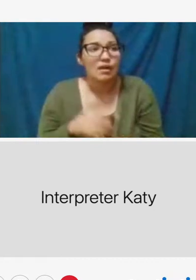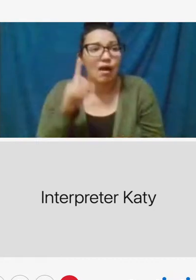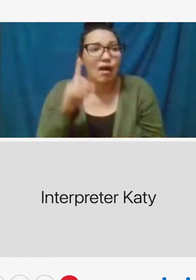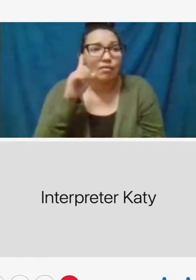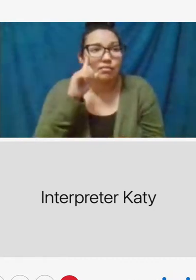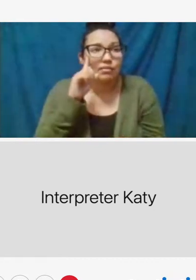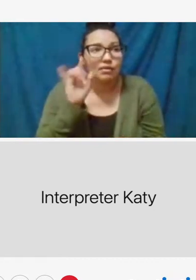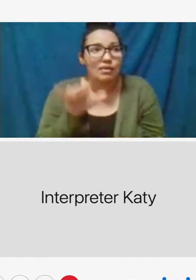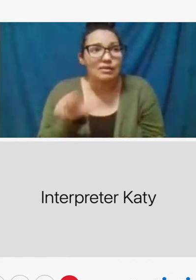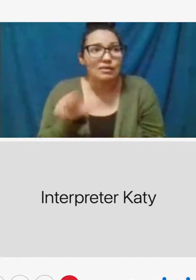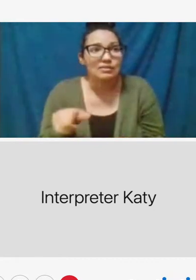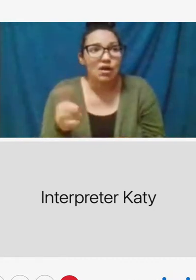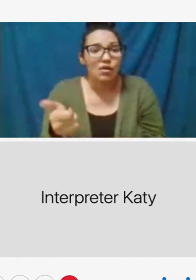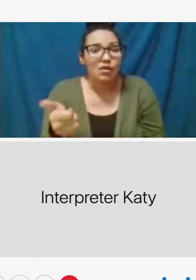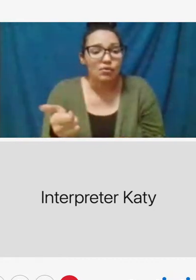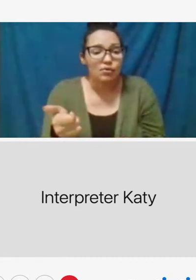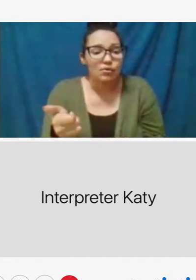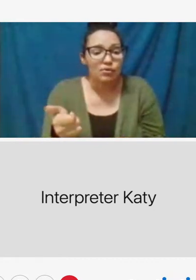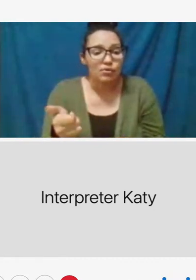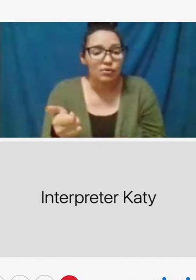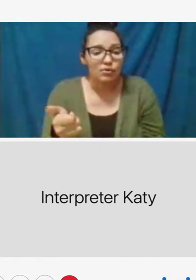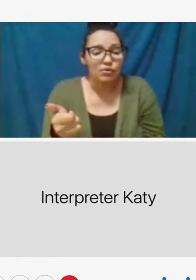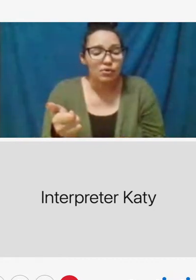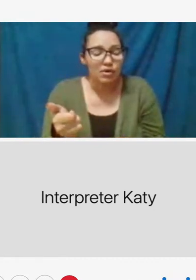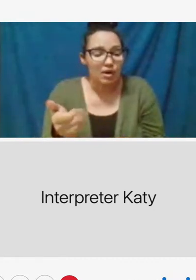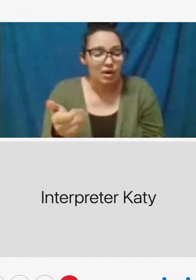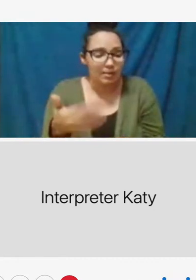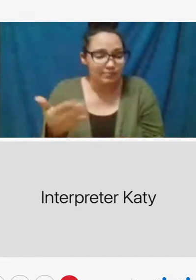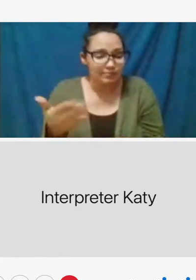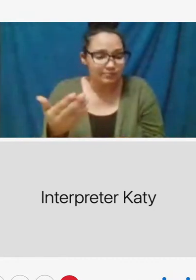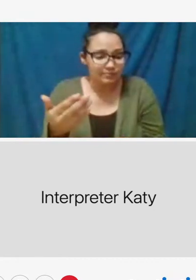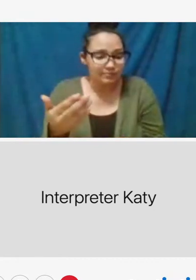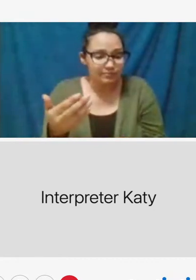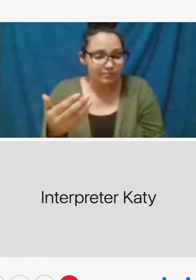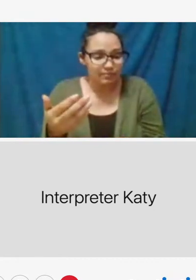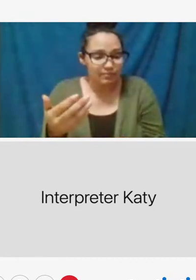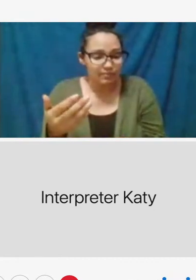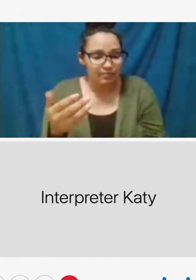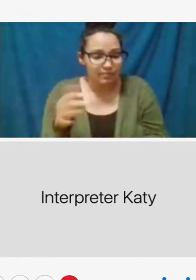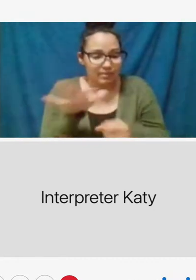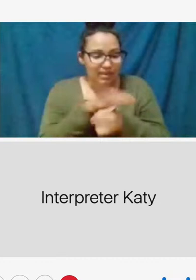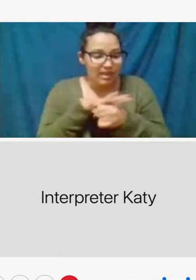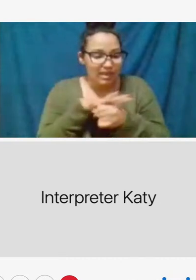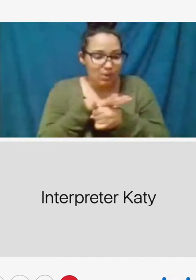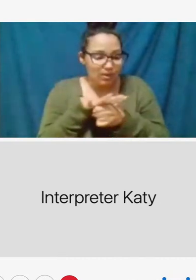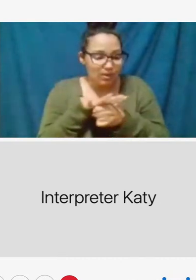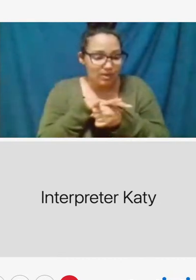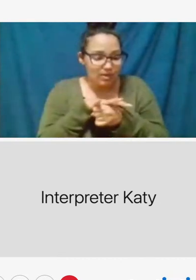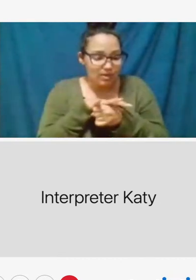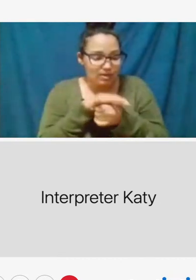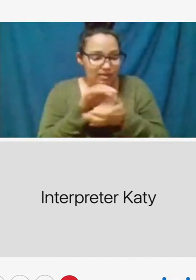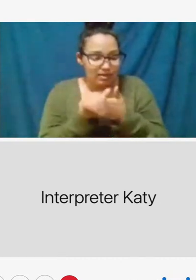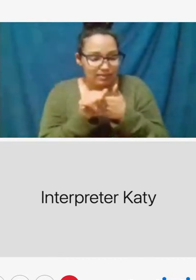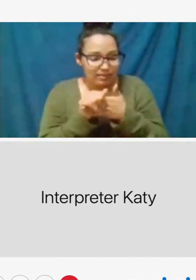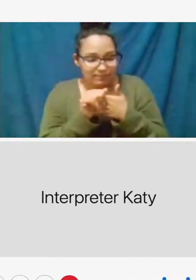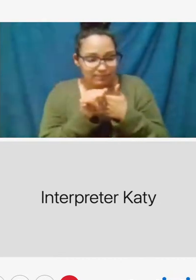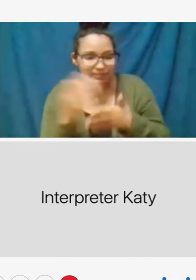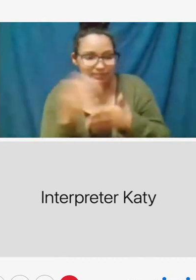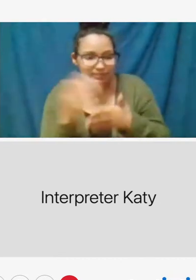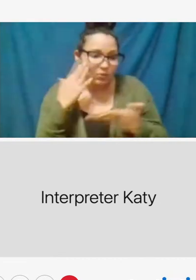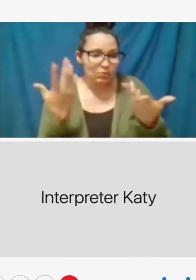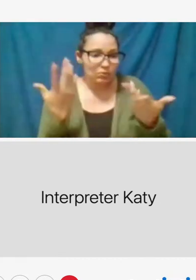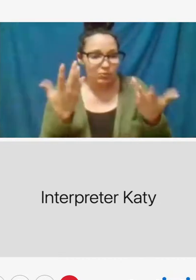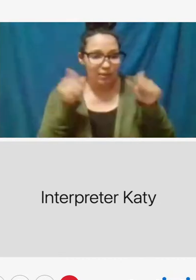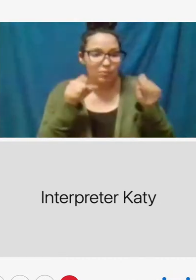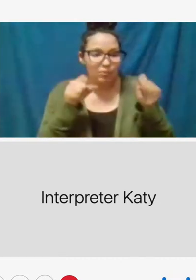be very very proud of uh the the hindsight the foresight to to develop such a program to bring that